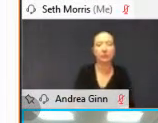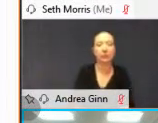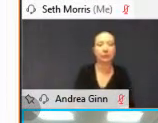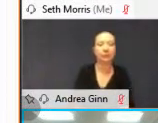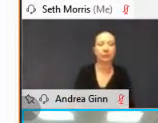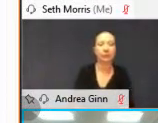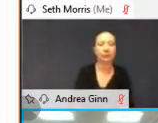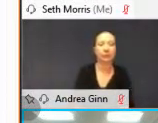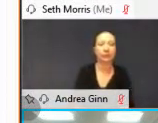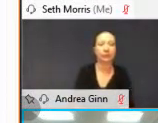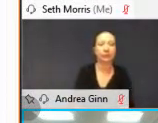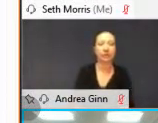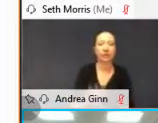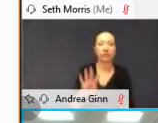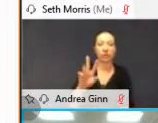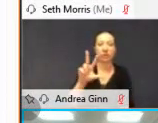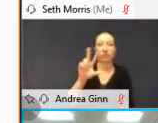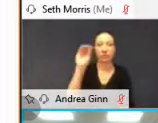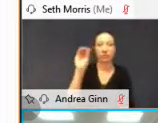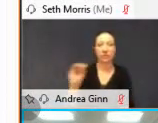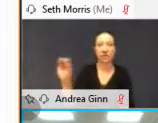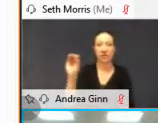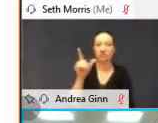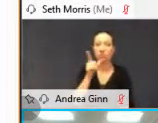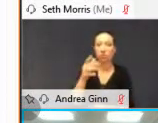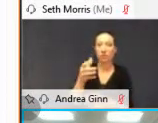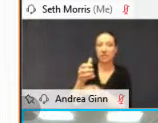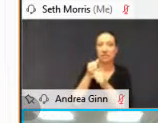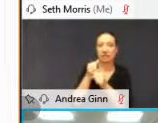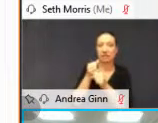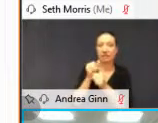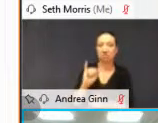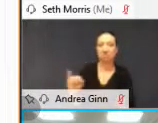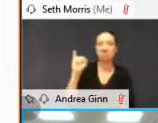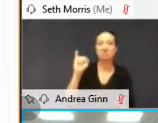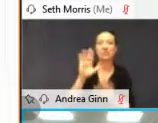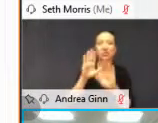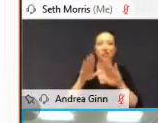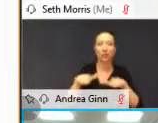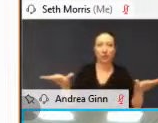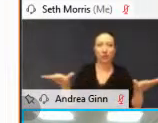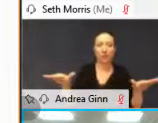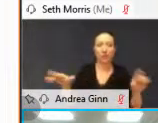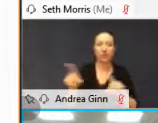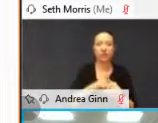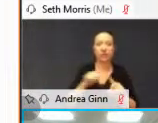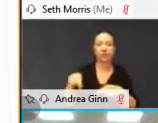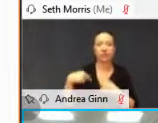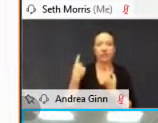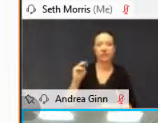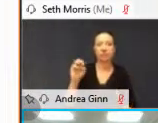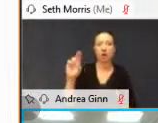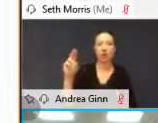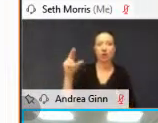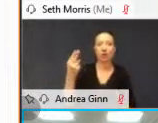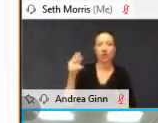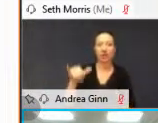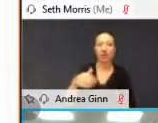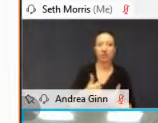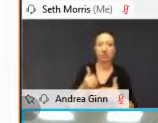Then 42% of our beneficiaries are children. And since March, this is the key point, we have